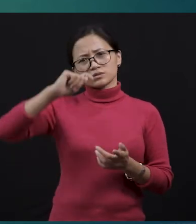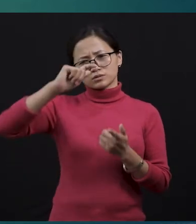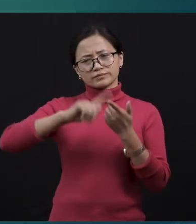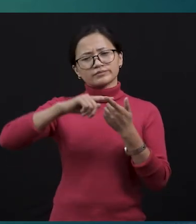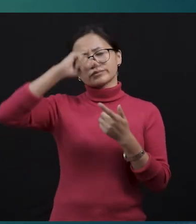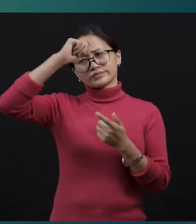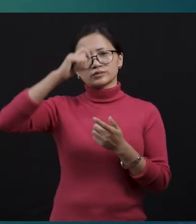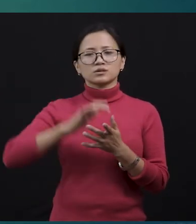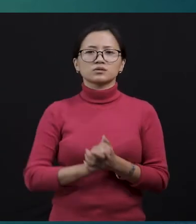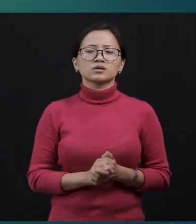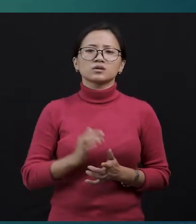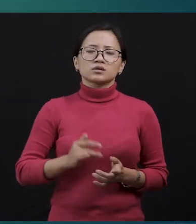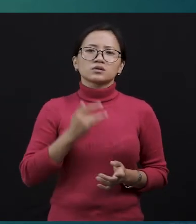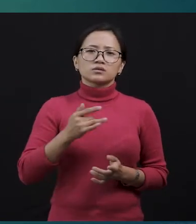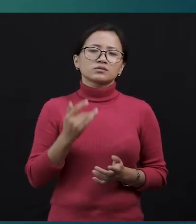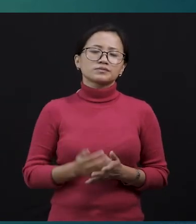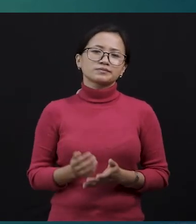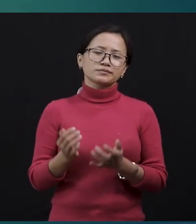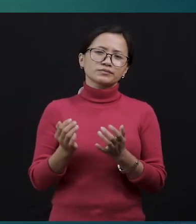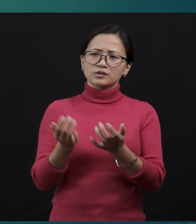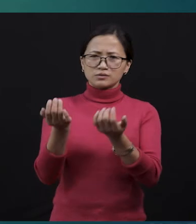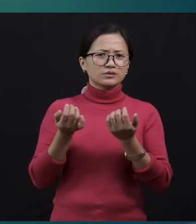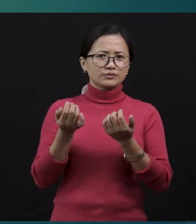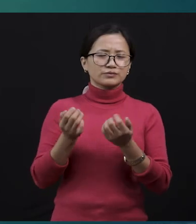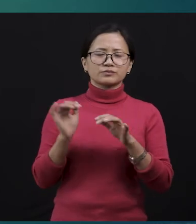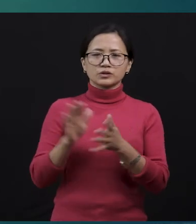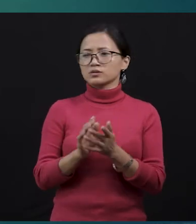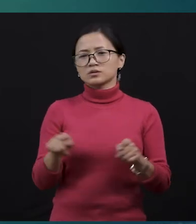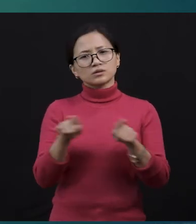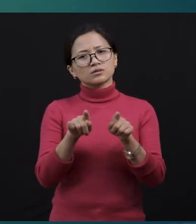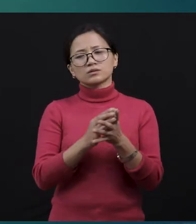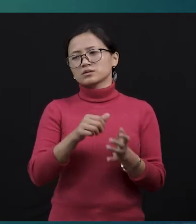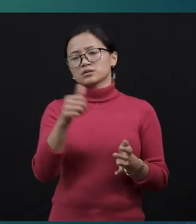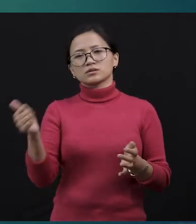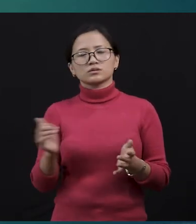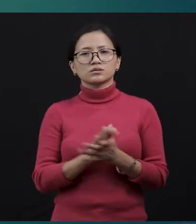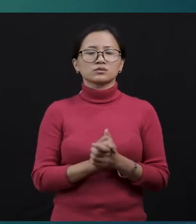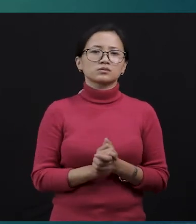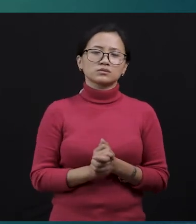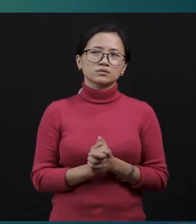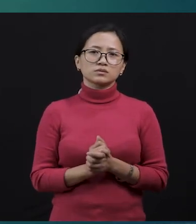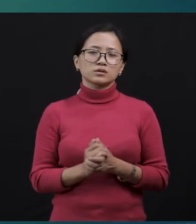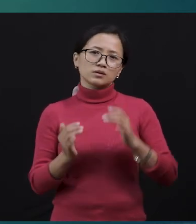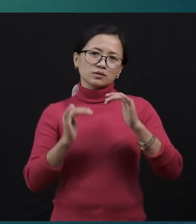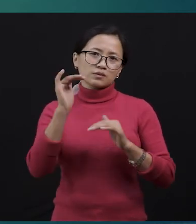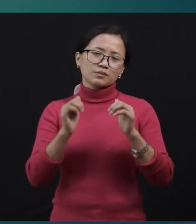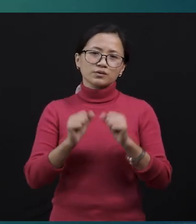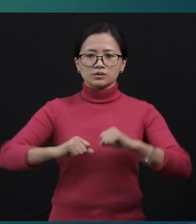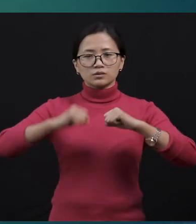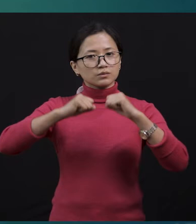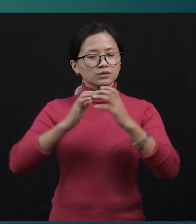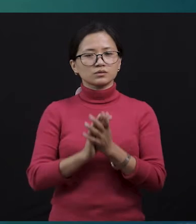educated, sometimes you feel insecure. You feel that you are not like others. We call that inferiority complex, isn't it? There would